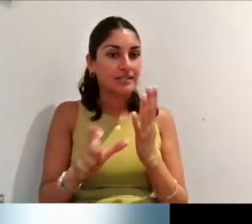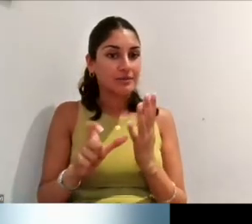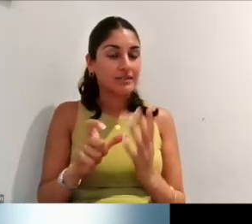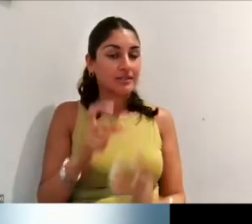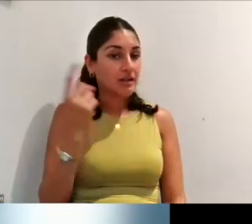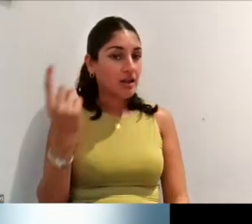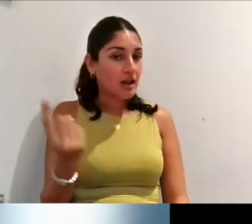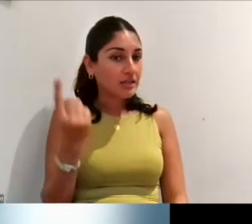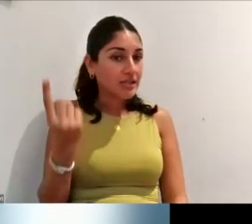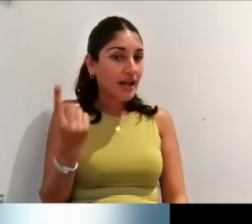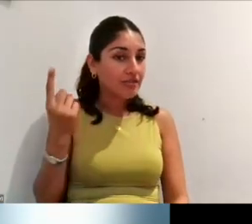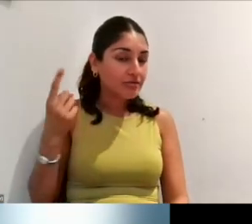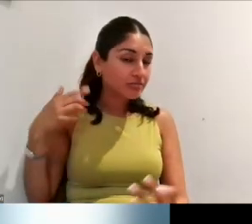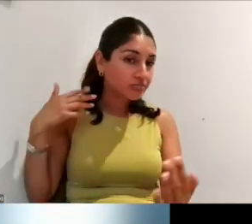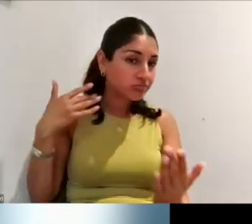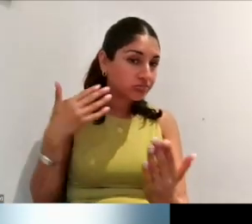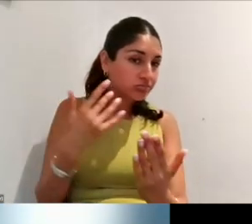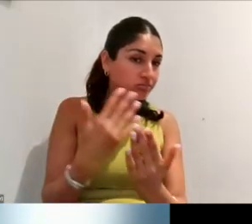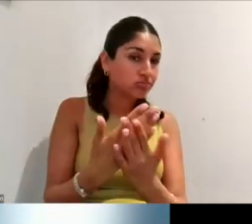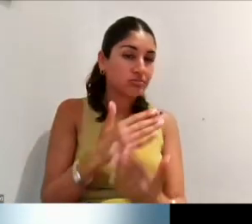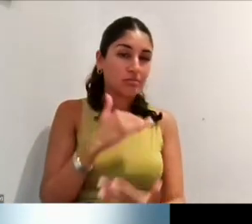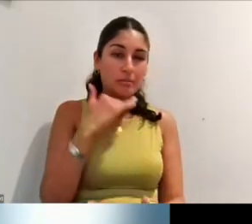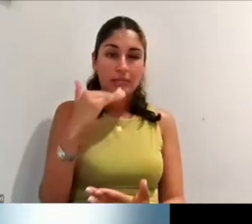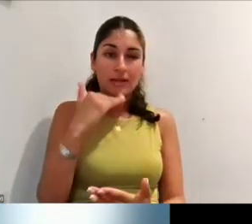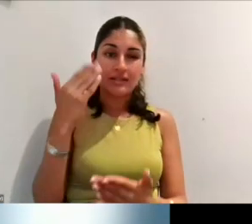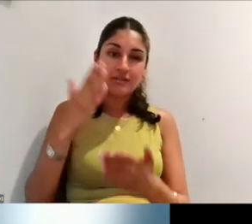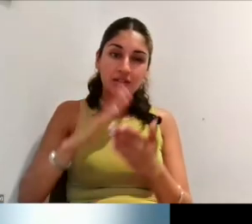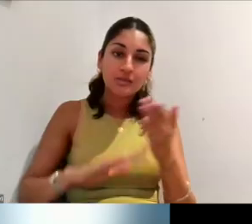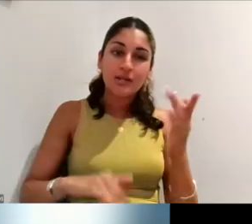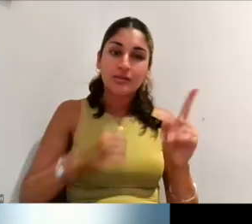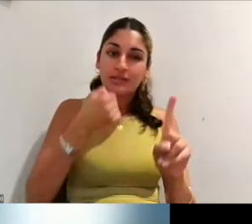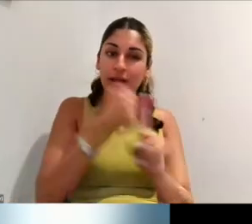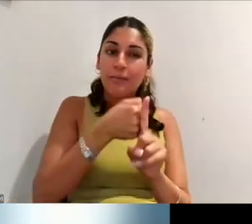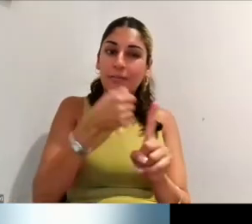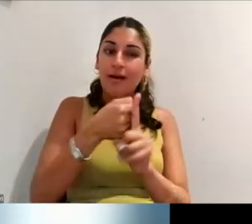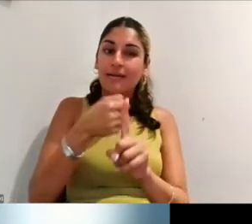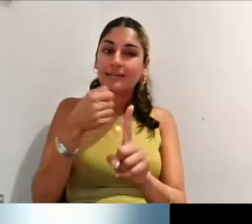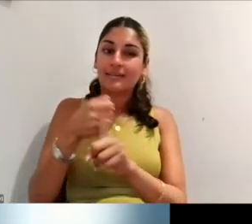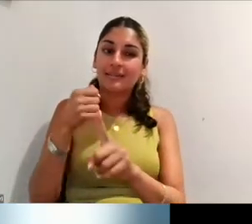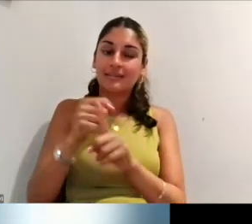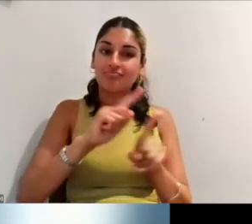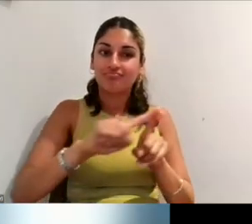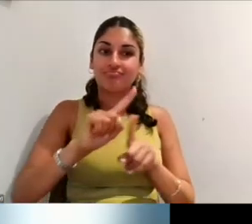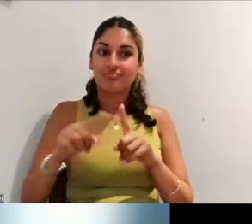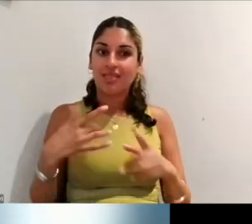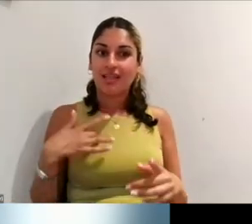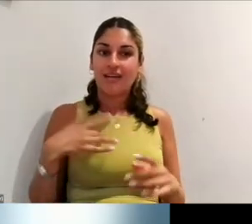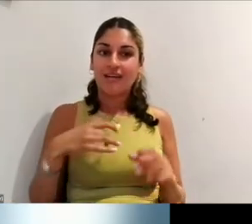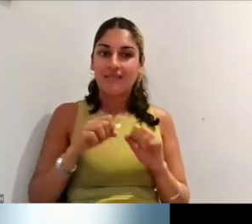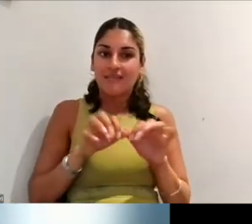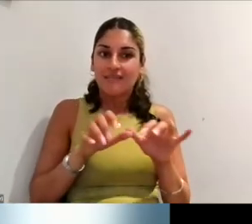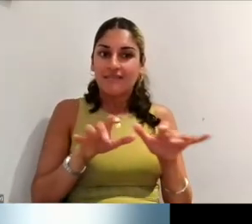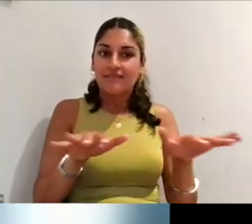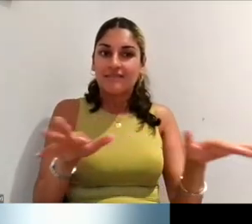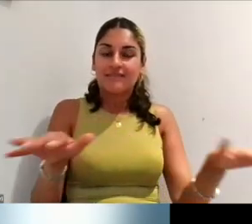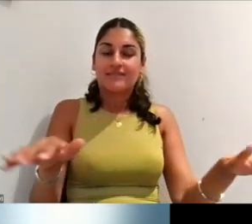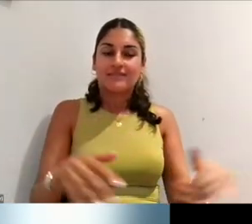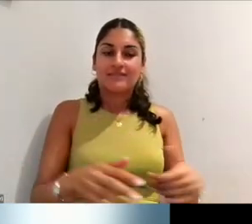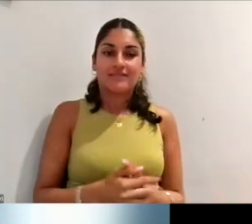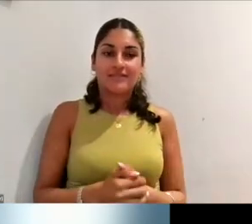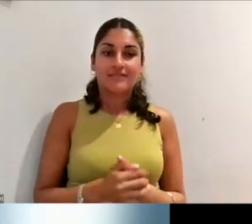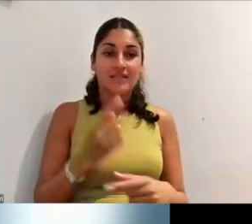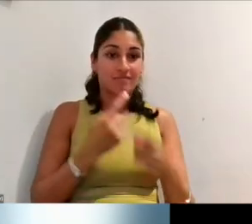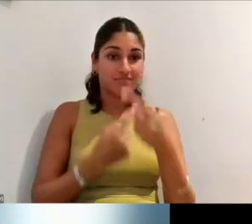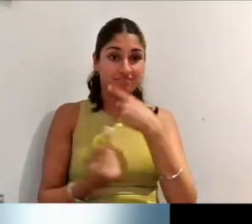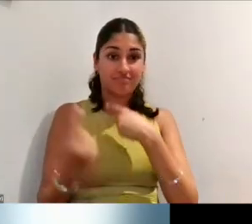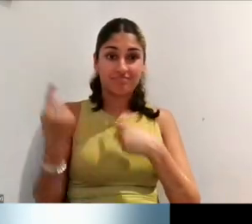absolutely created such an impact through her words when once upon a time she wasn't